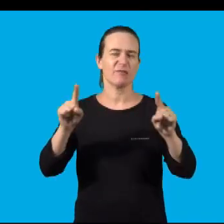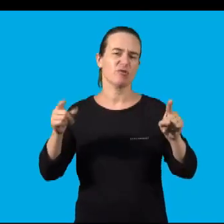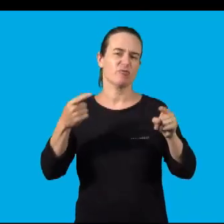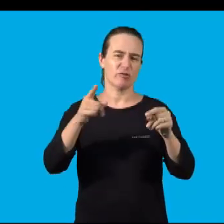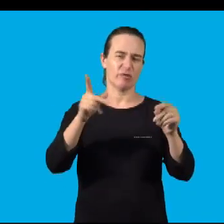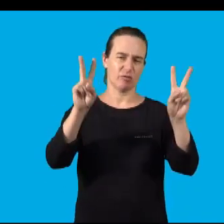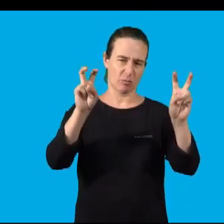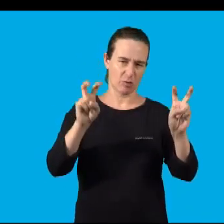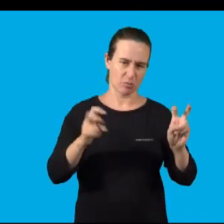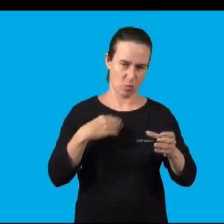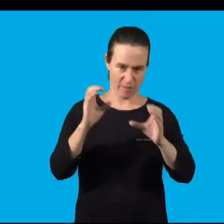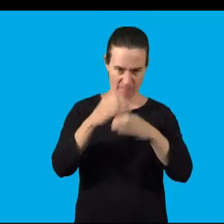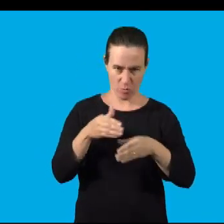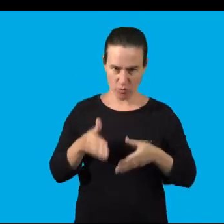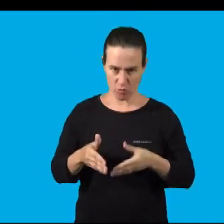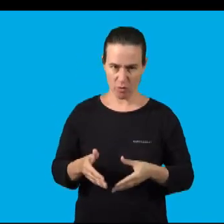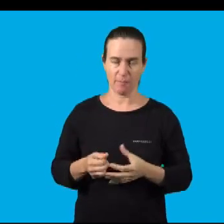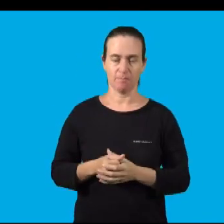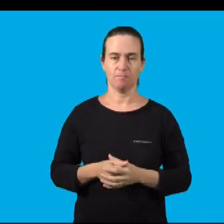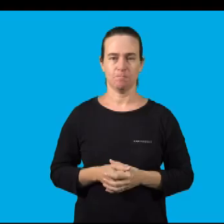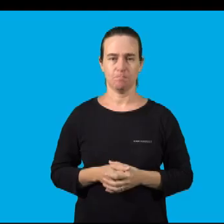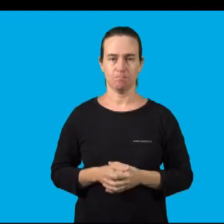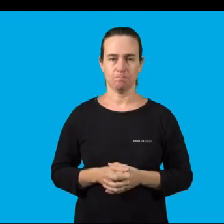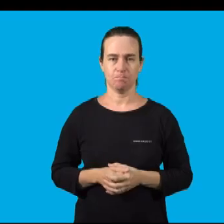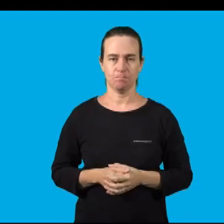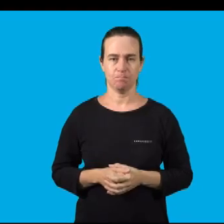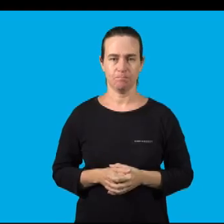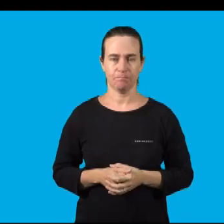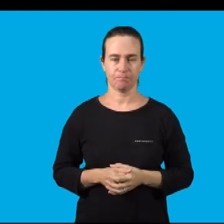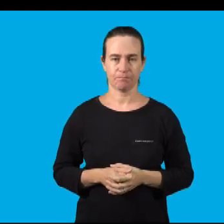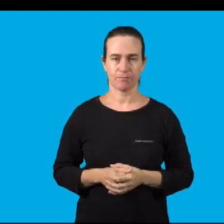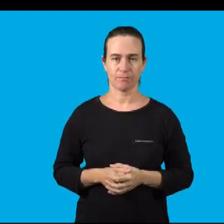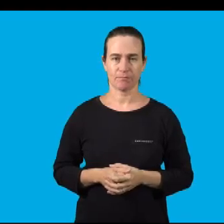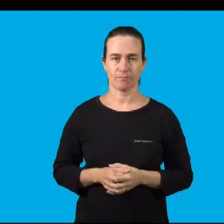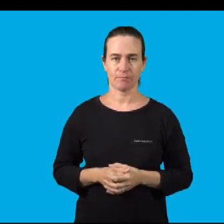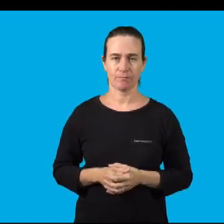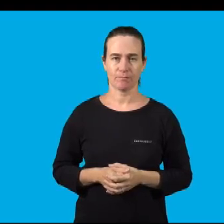of reading and viewing that will be addressed in this lesson.